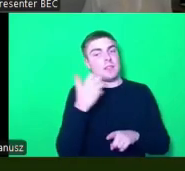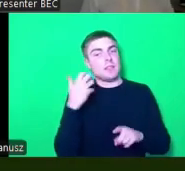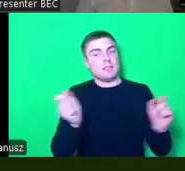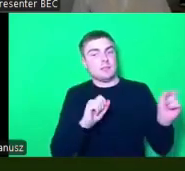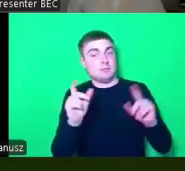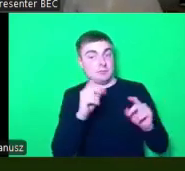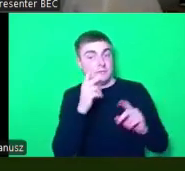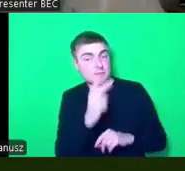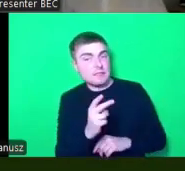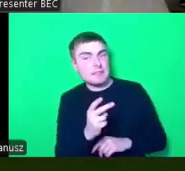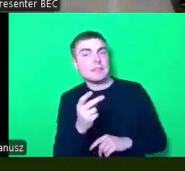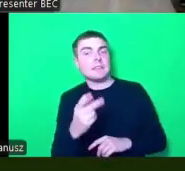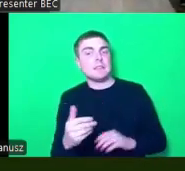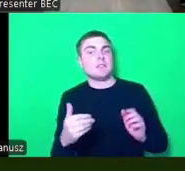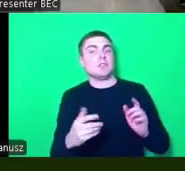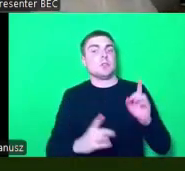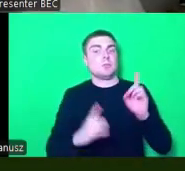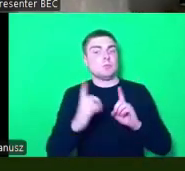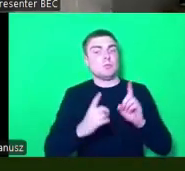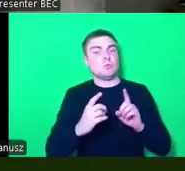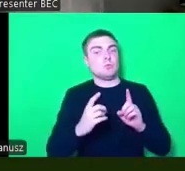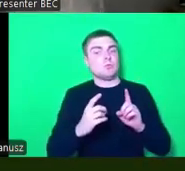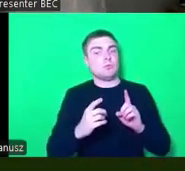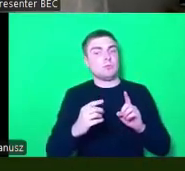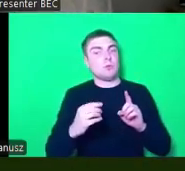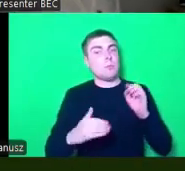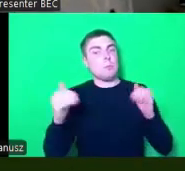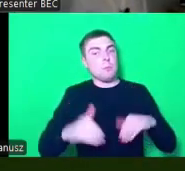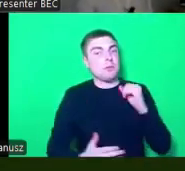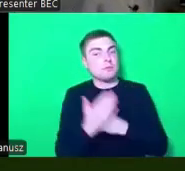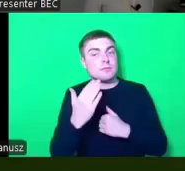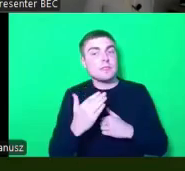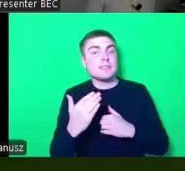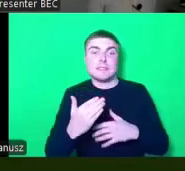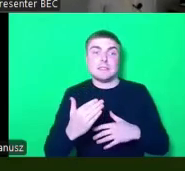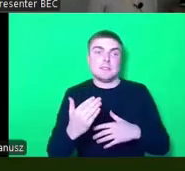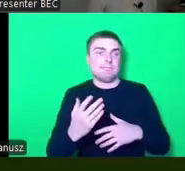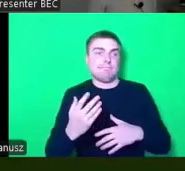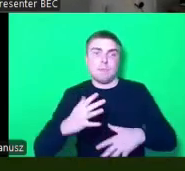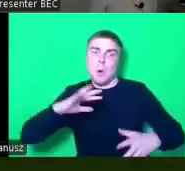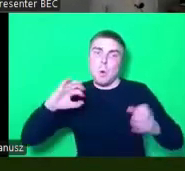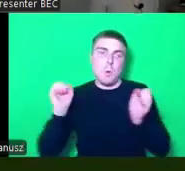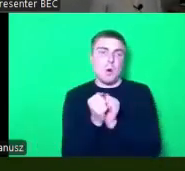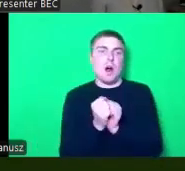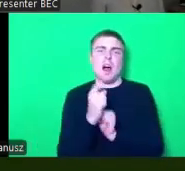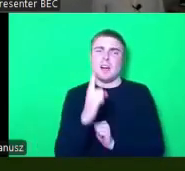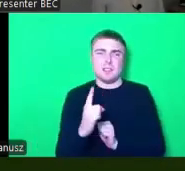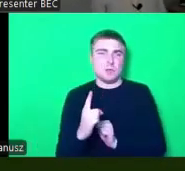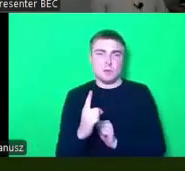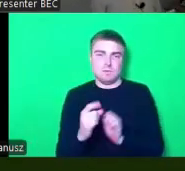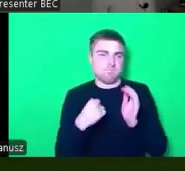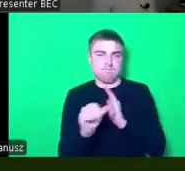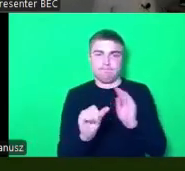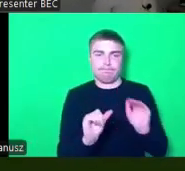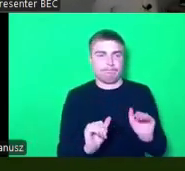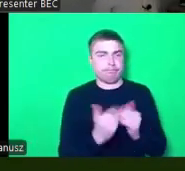need to go, in the more extreme days, the cooling is stronger. So that's really interesting.